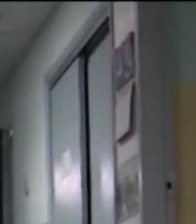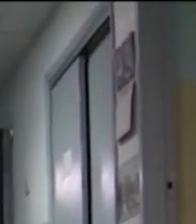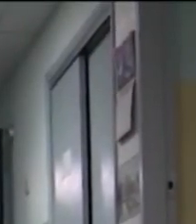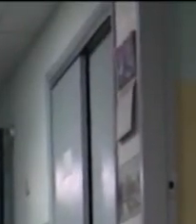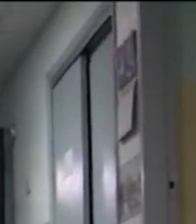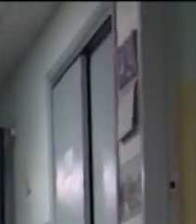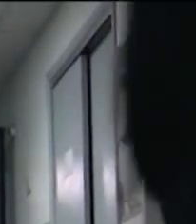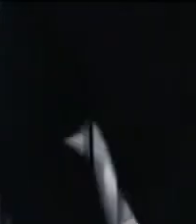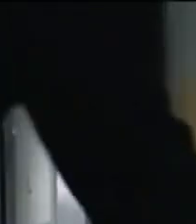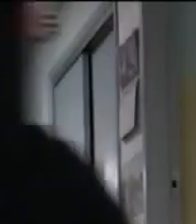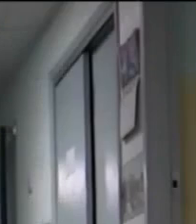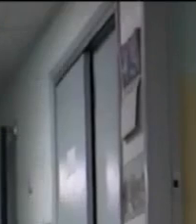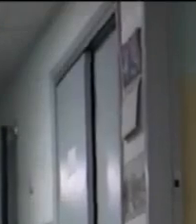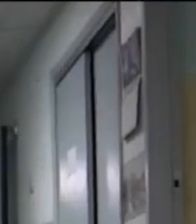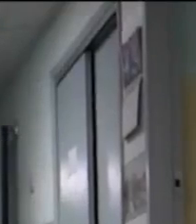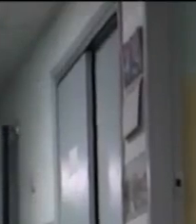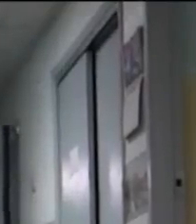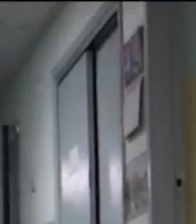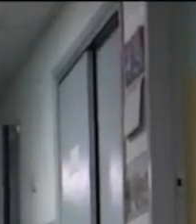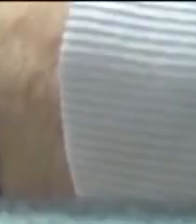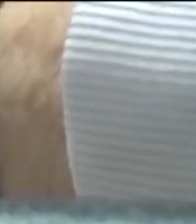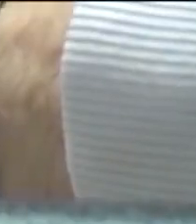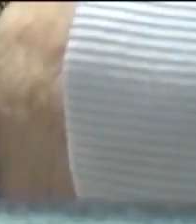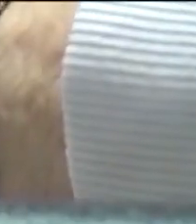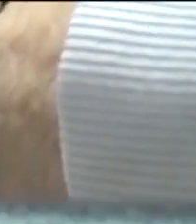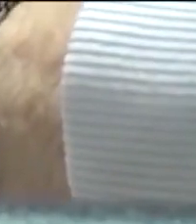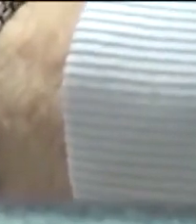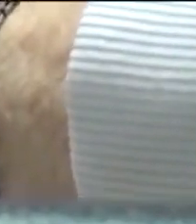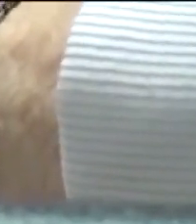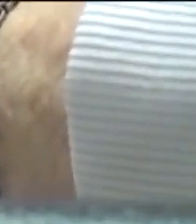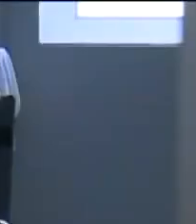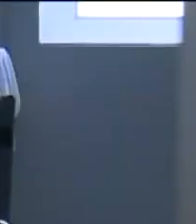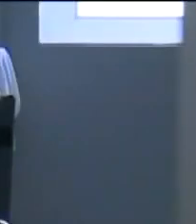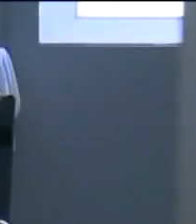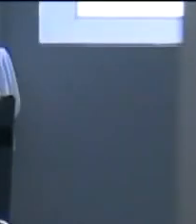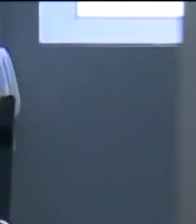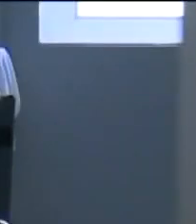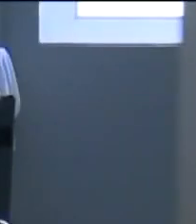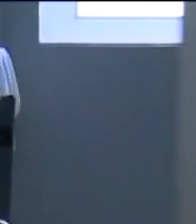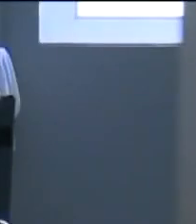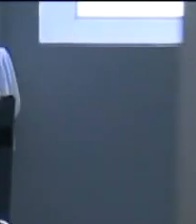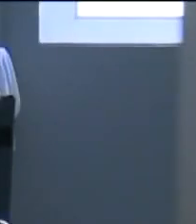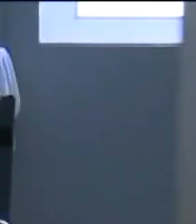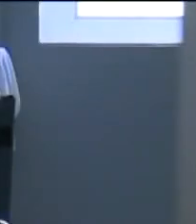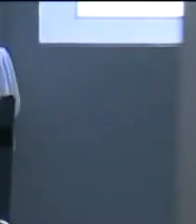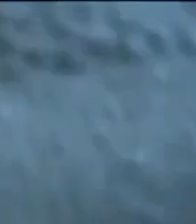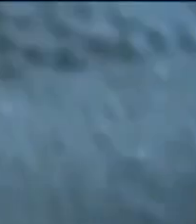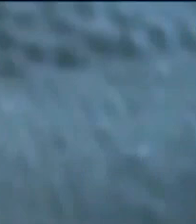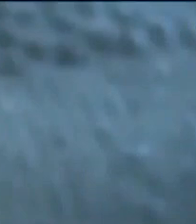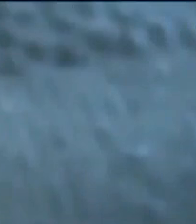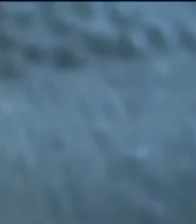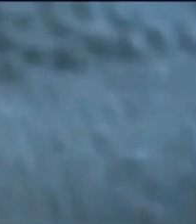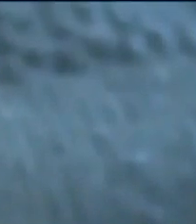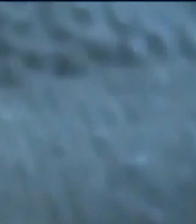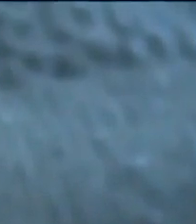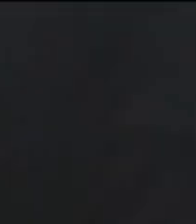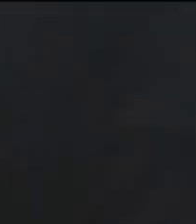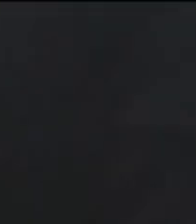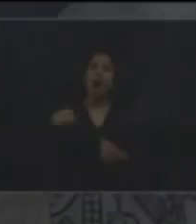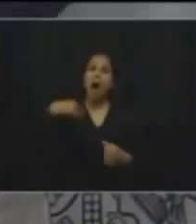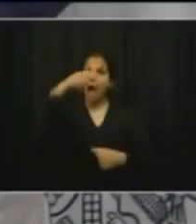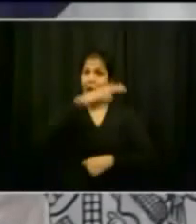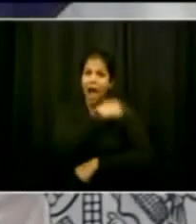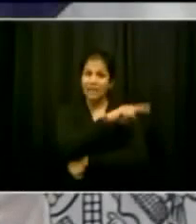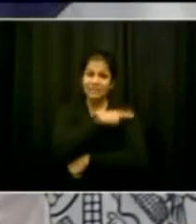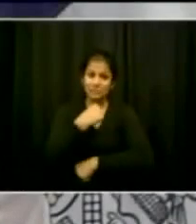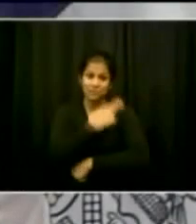an encouraging outlook. Despite a surge in the positivity rate citywide, the mayor insists the city's better prepared this time around. We are